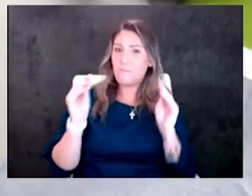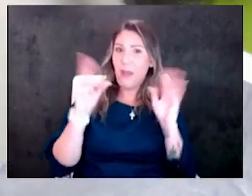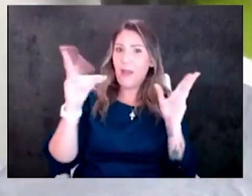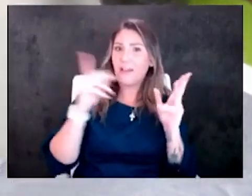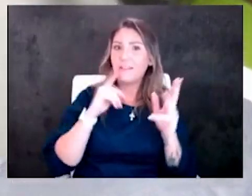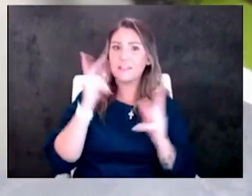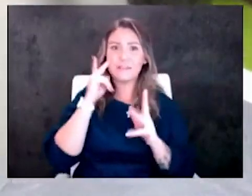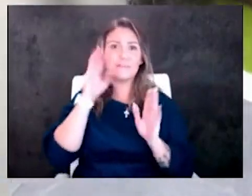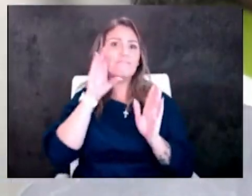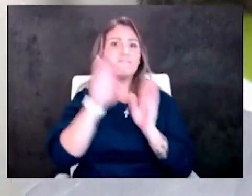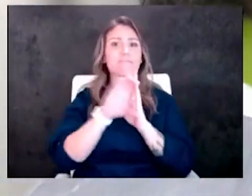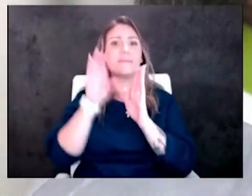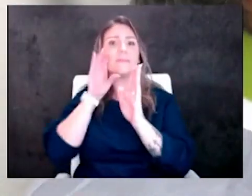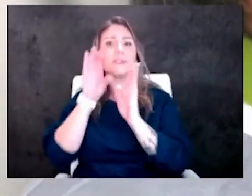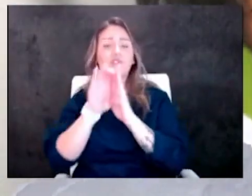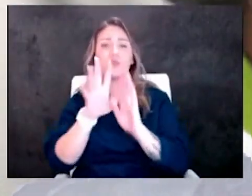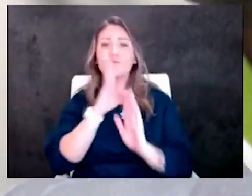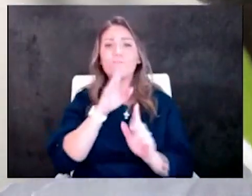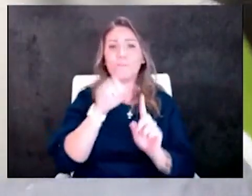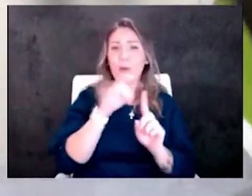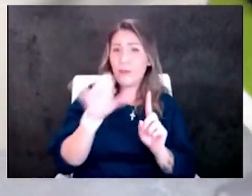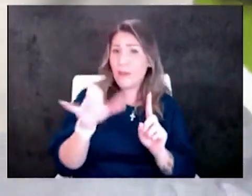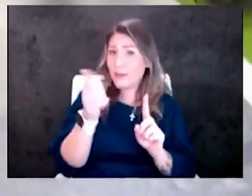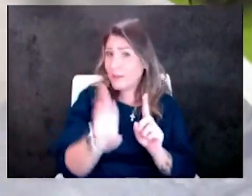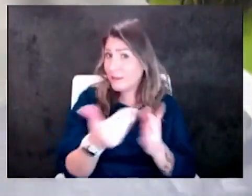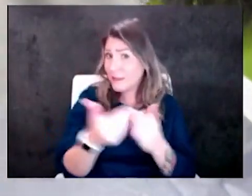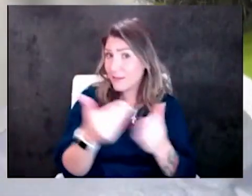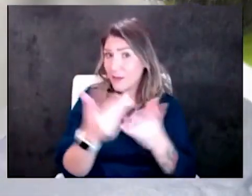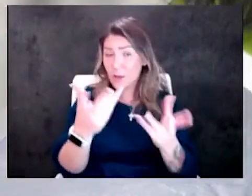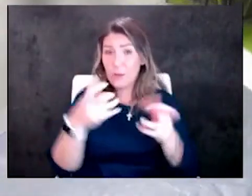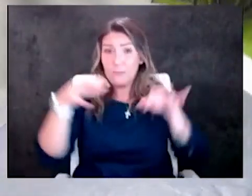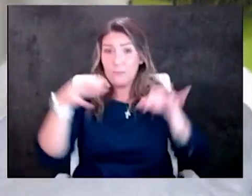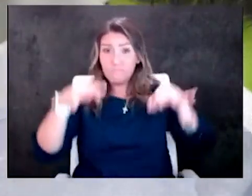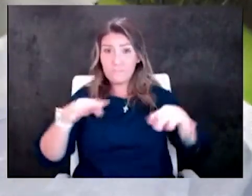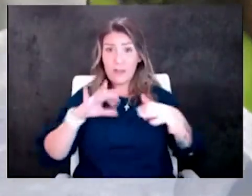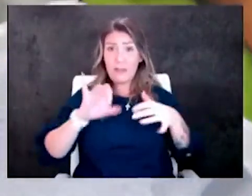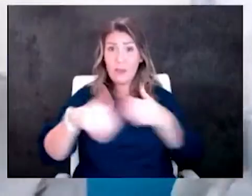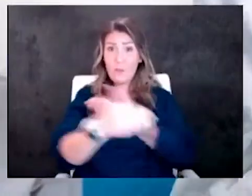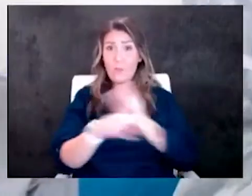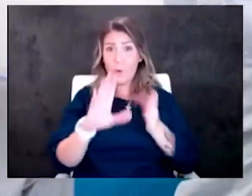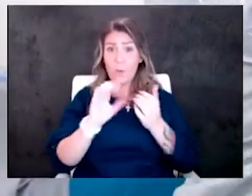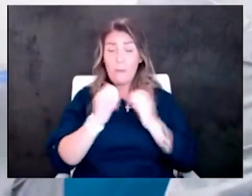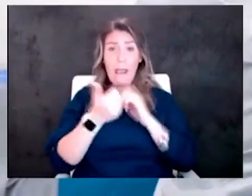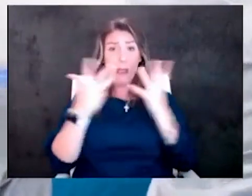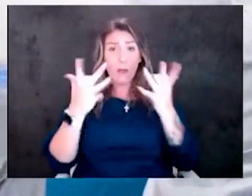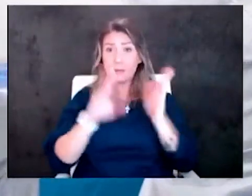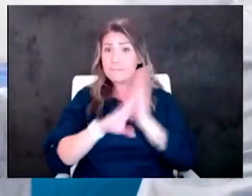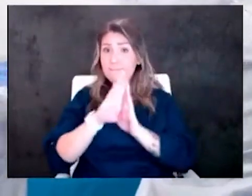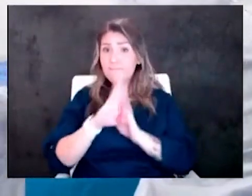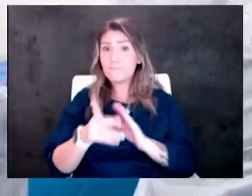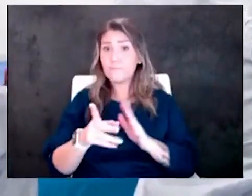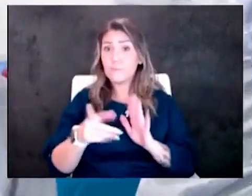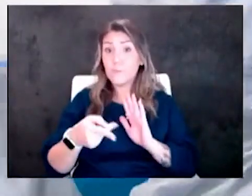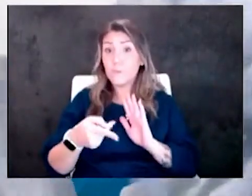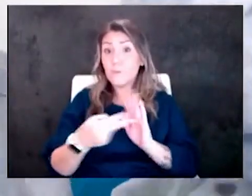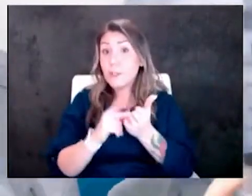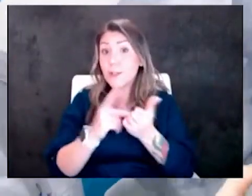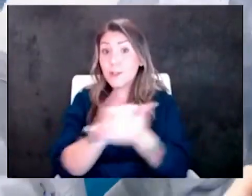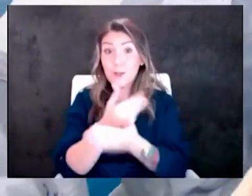about that. So anything else you want to tell us about that room and how it came about? Do you mean the new room or the ones that were?